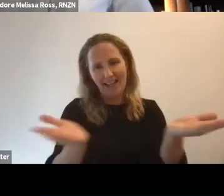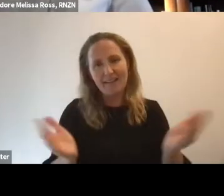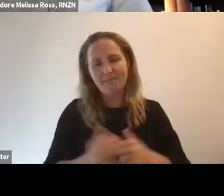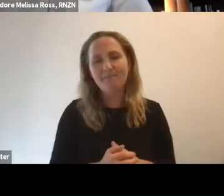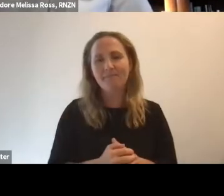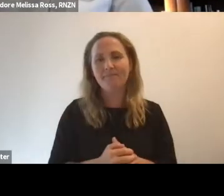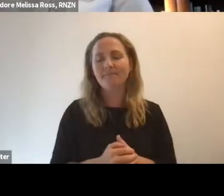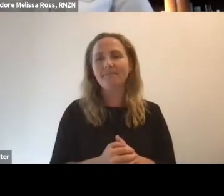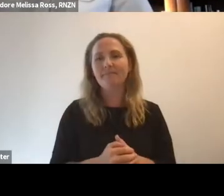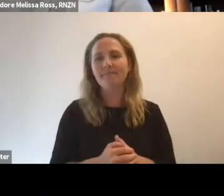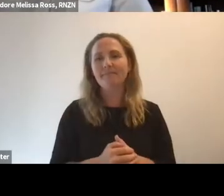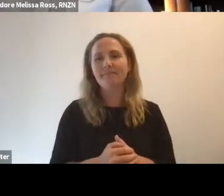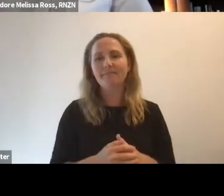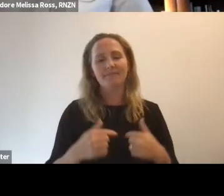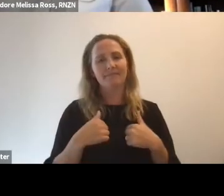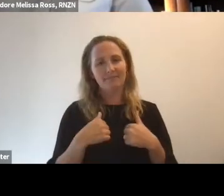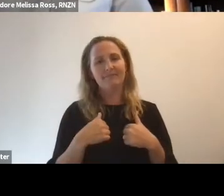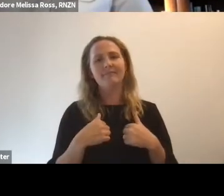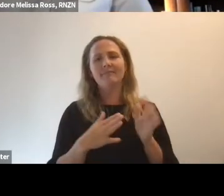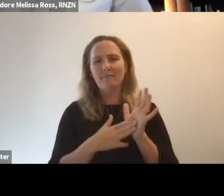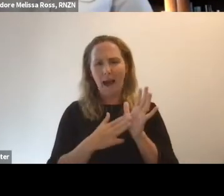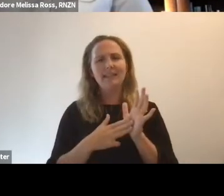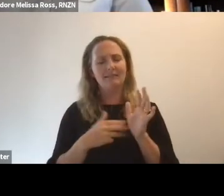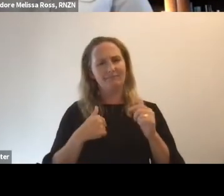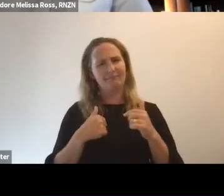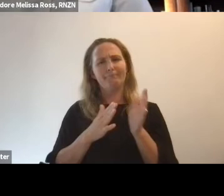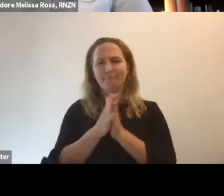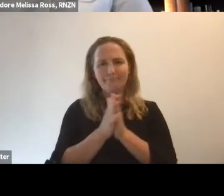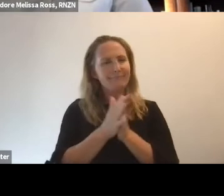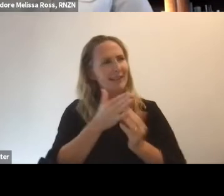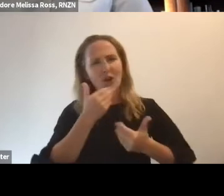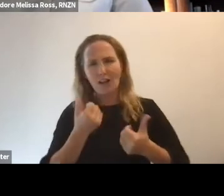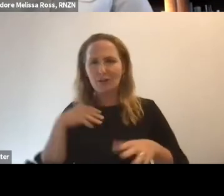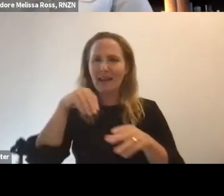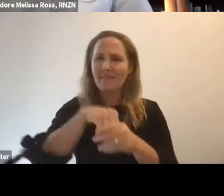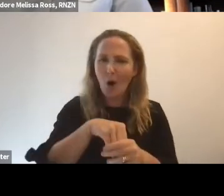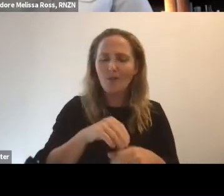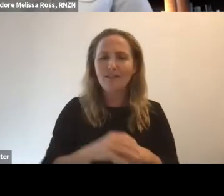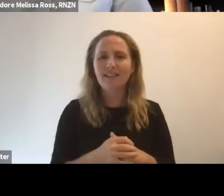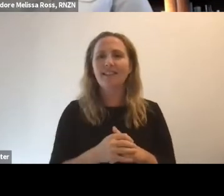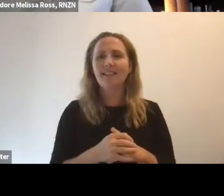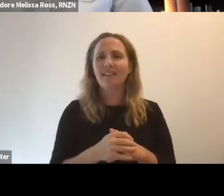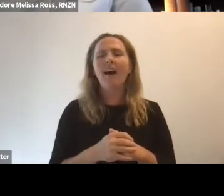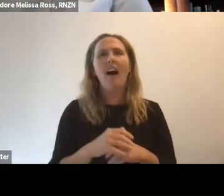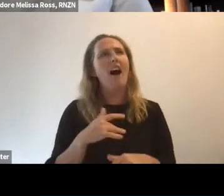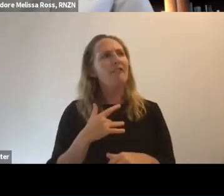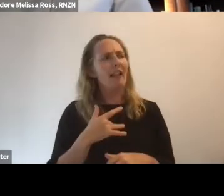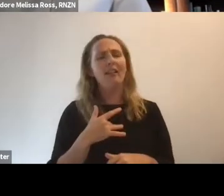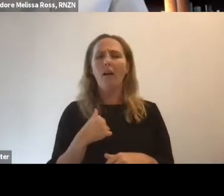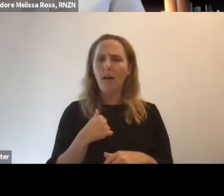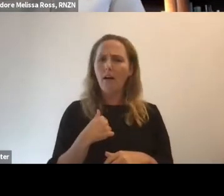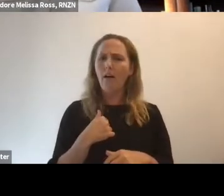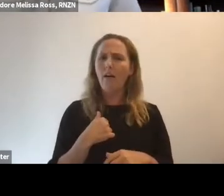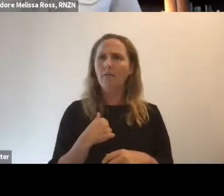It's actually really neat to be involved tonight because it sort of validates the fact that cricket